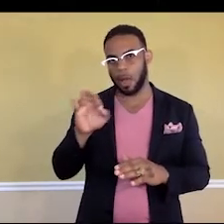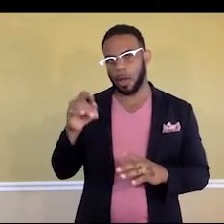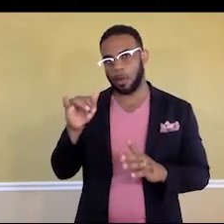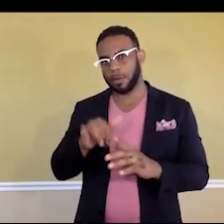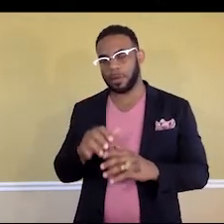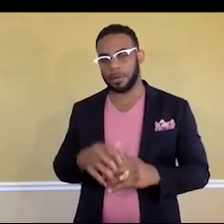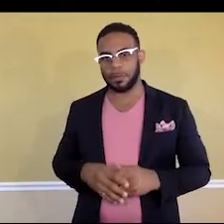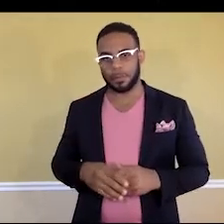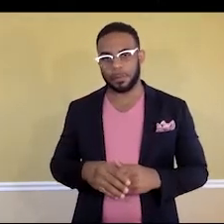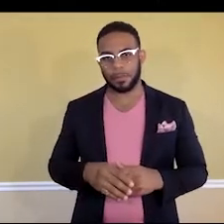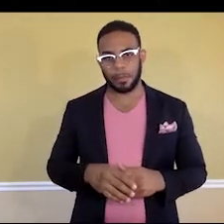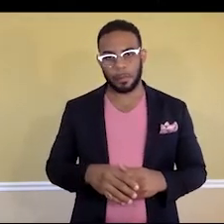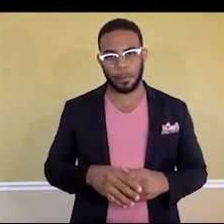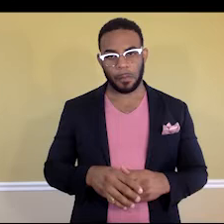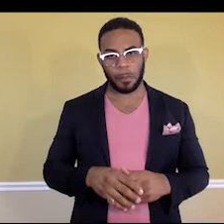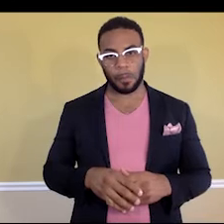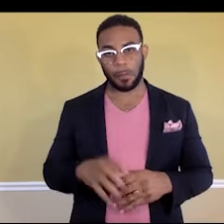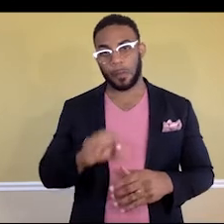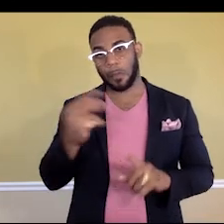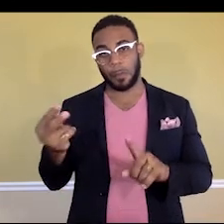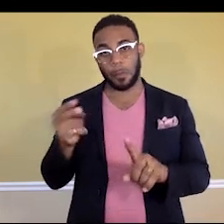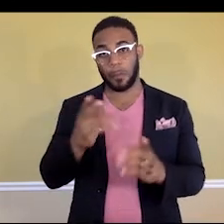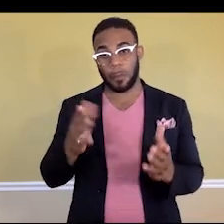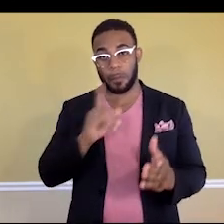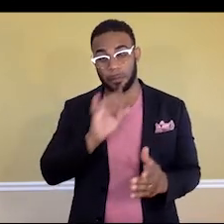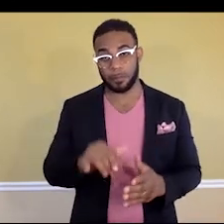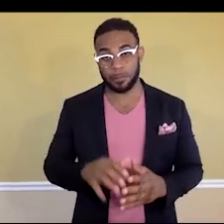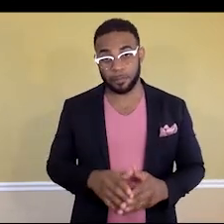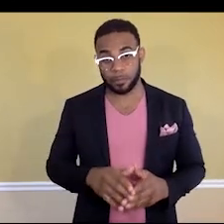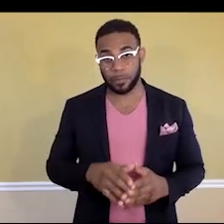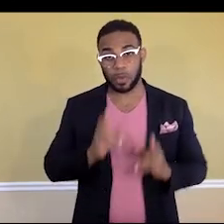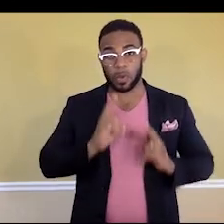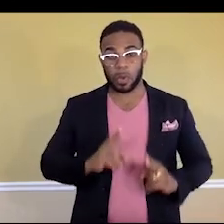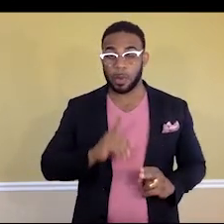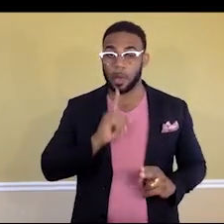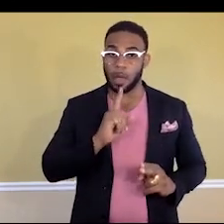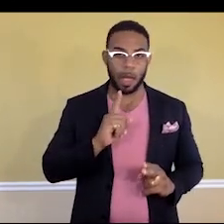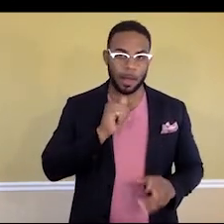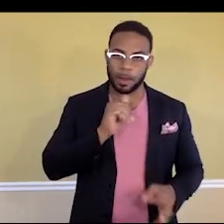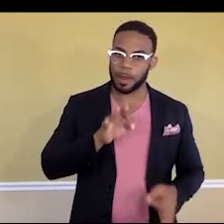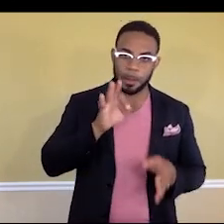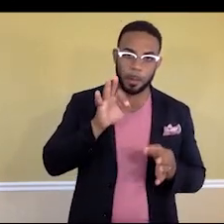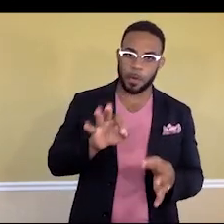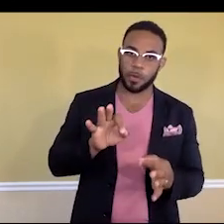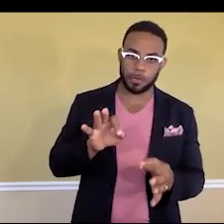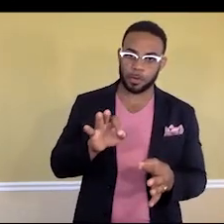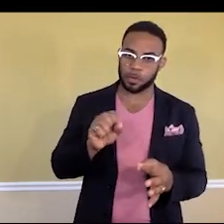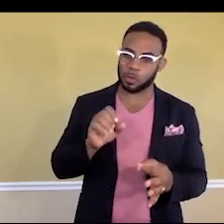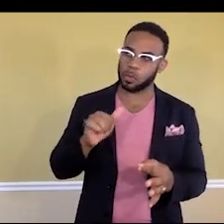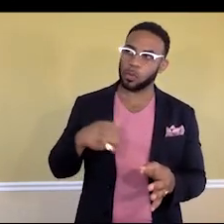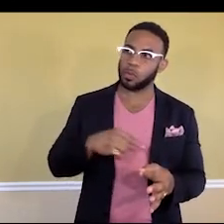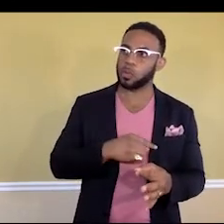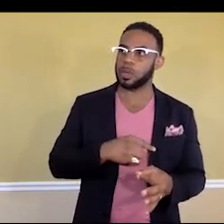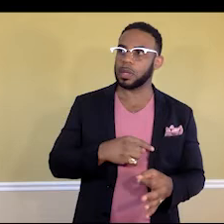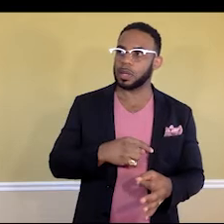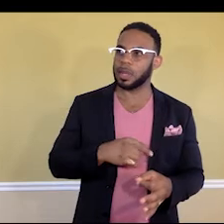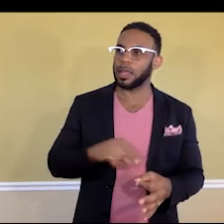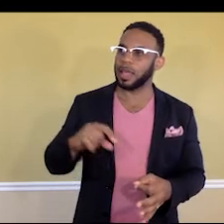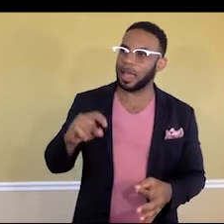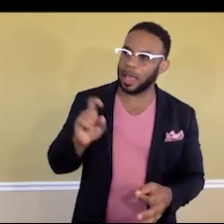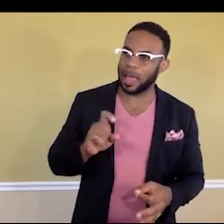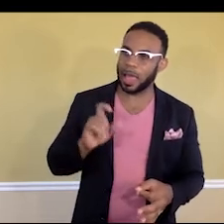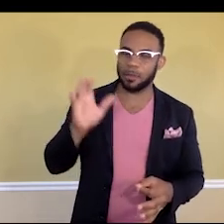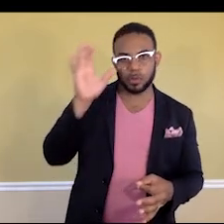it. Another aspect here is that humans are imperfect. So we have